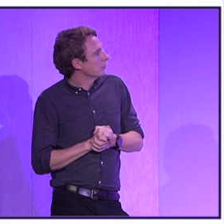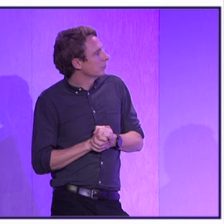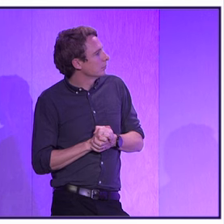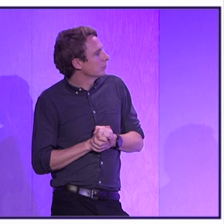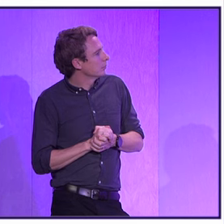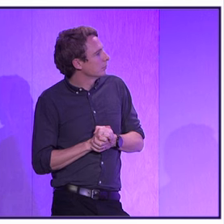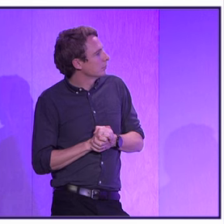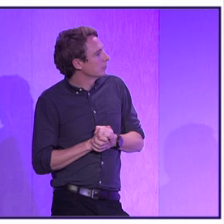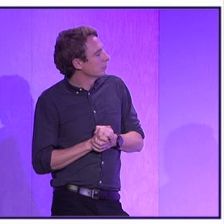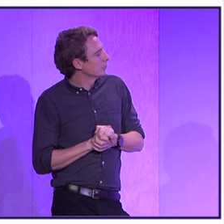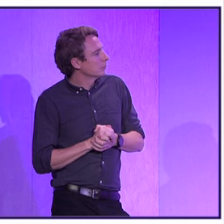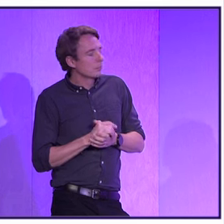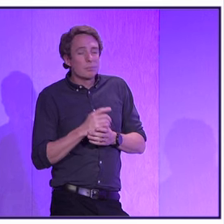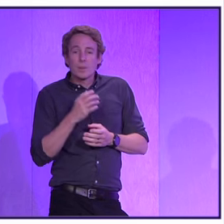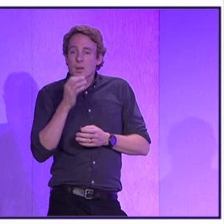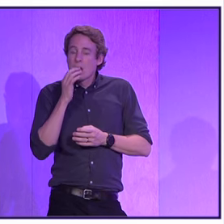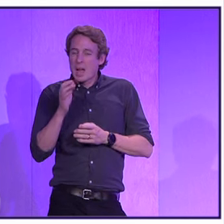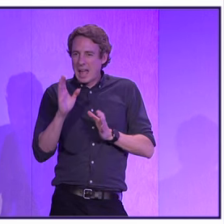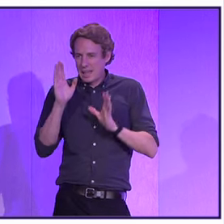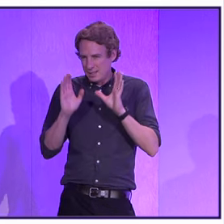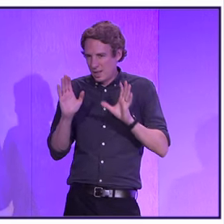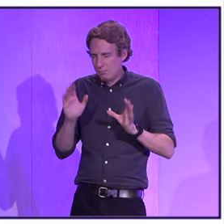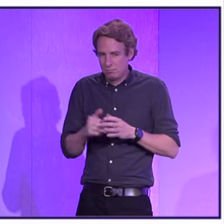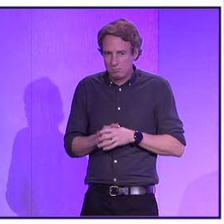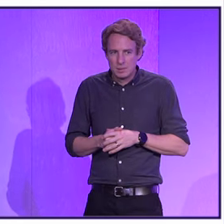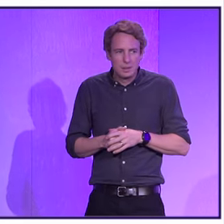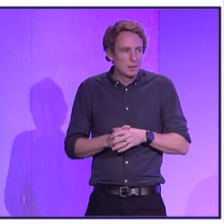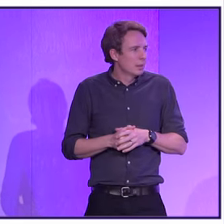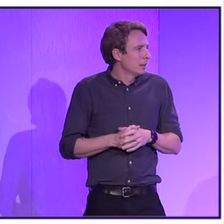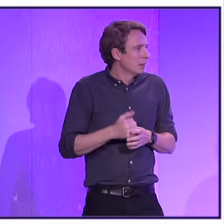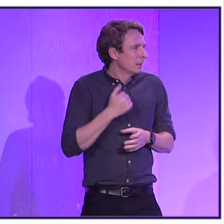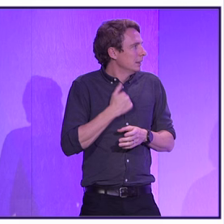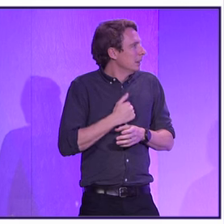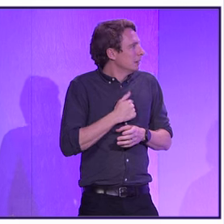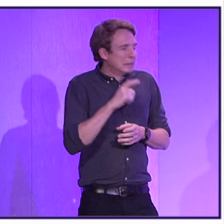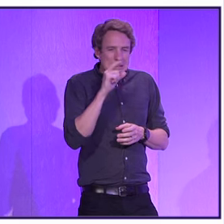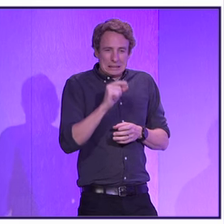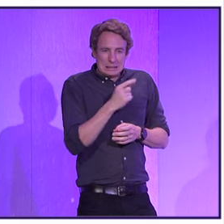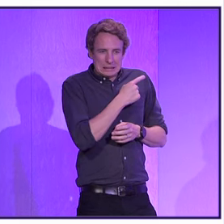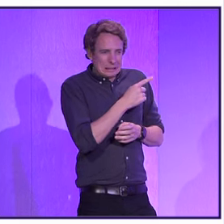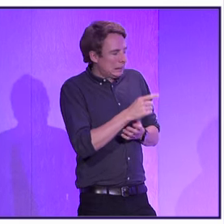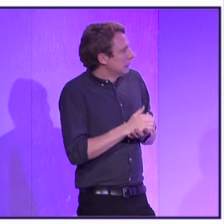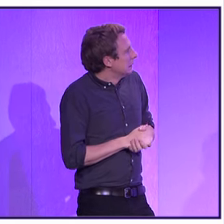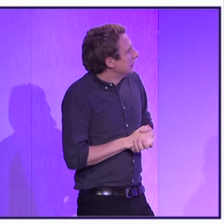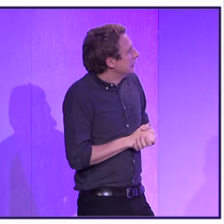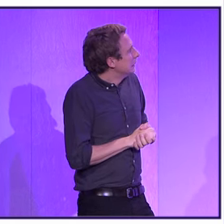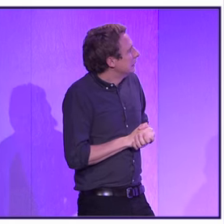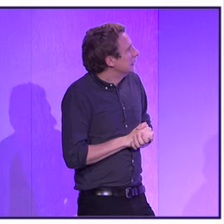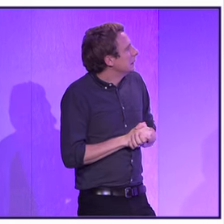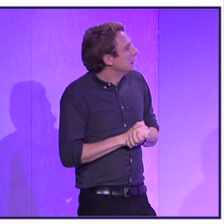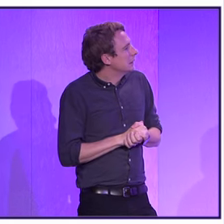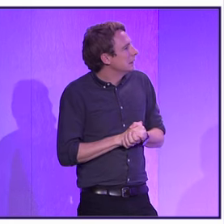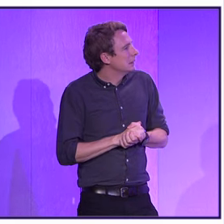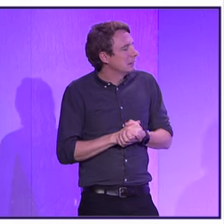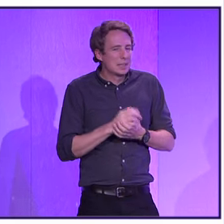But yeah, just a quick show of hands then. Is there anything, and I'm sorry the text is a bit small here, but is there